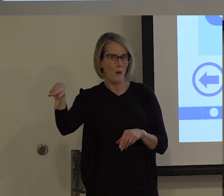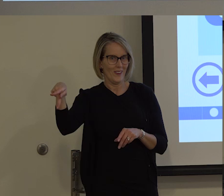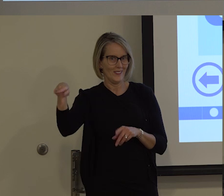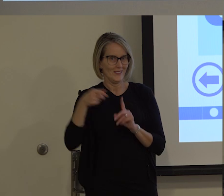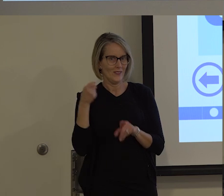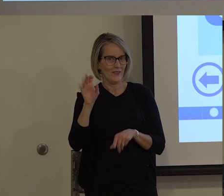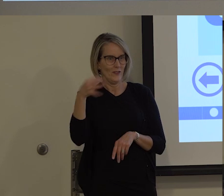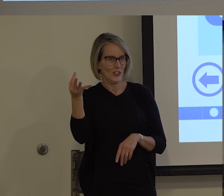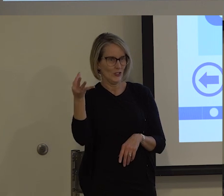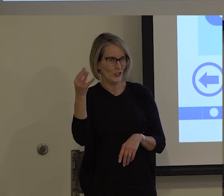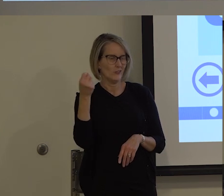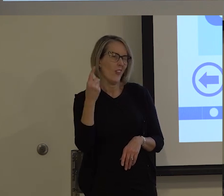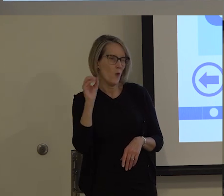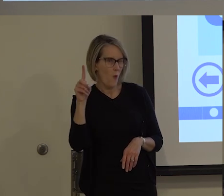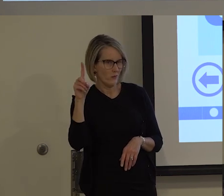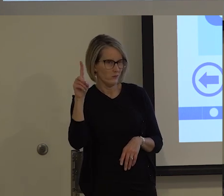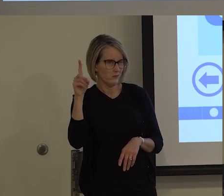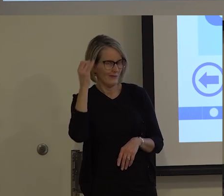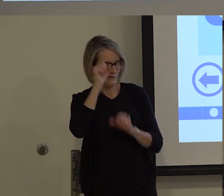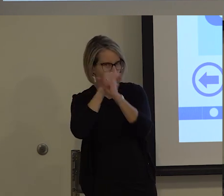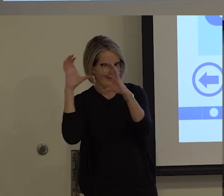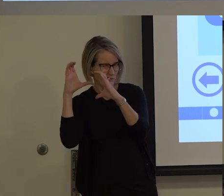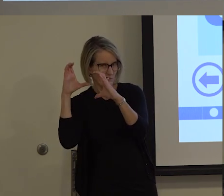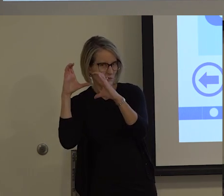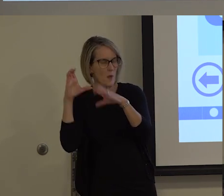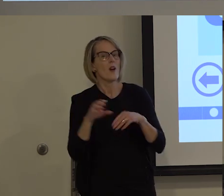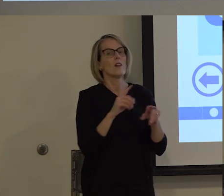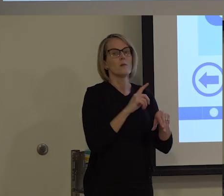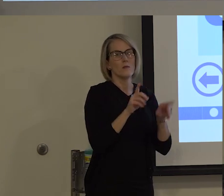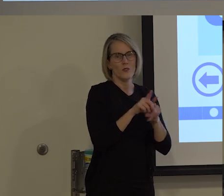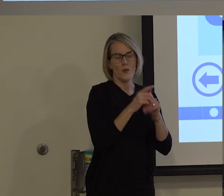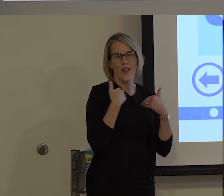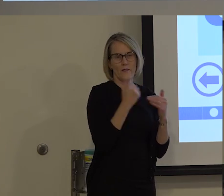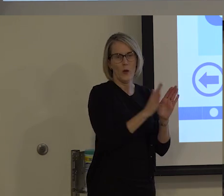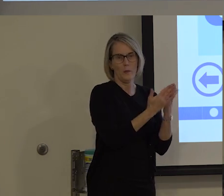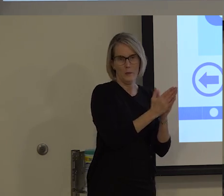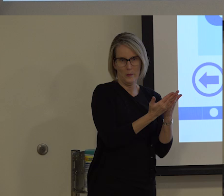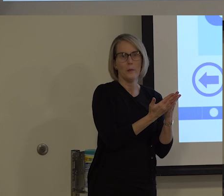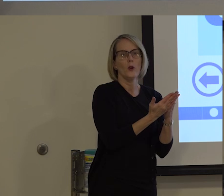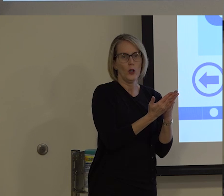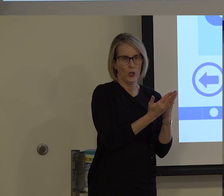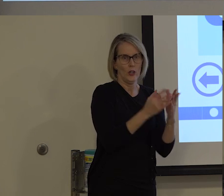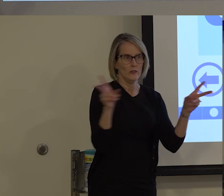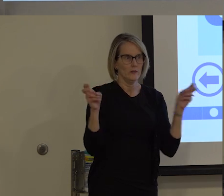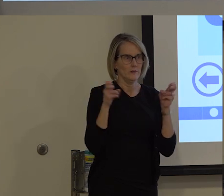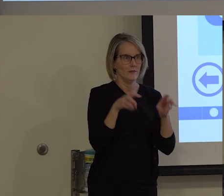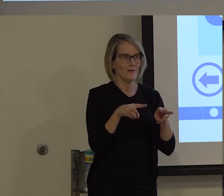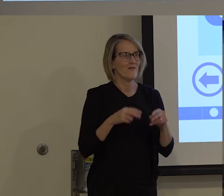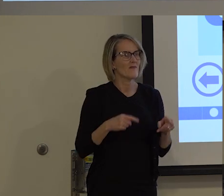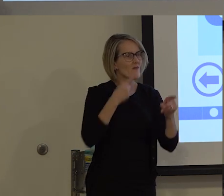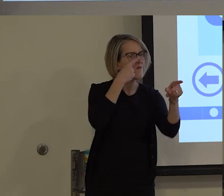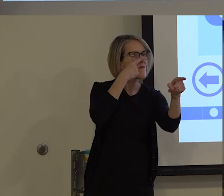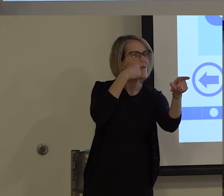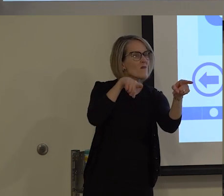that it would be French 1101, so using her text is what, you know. Can you see what happens when you